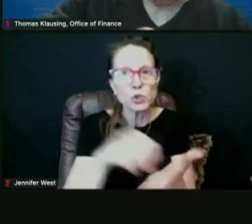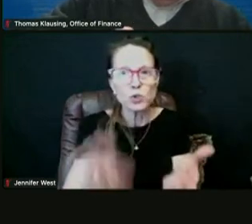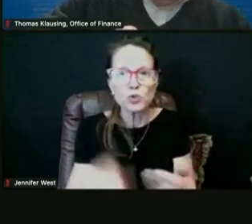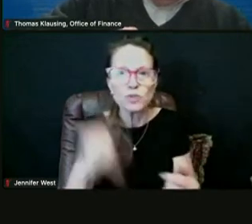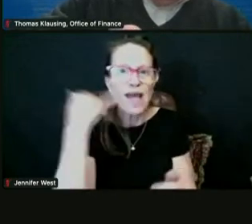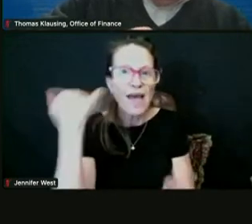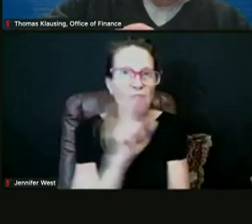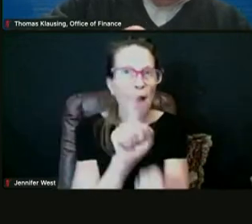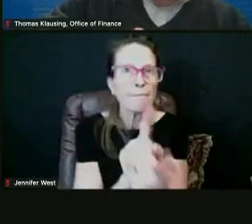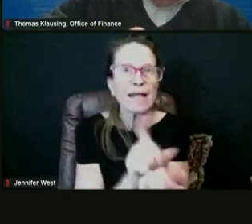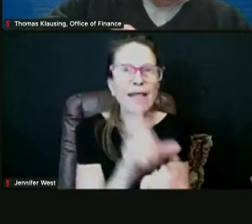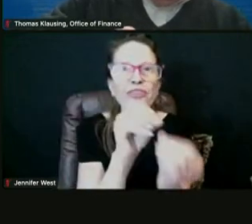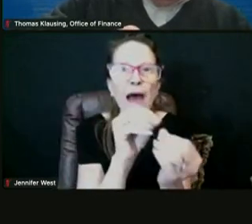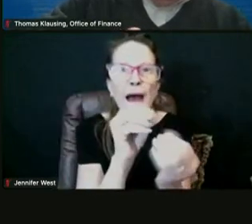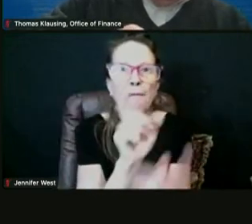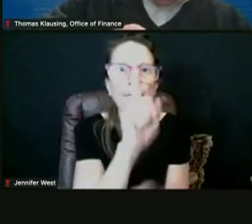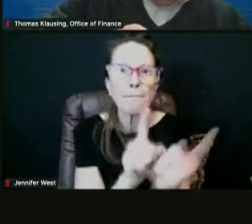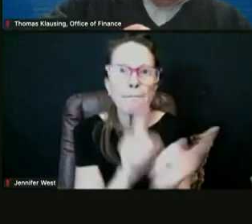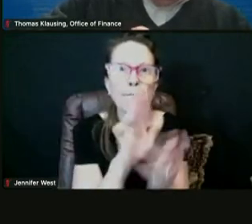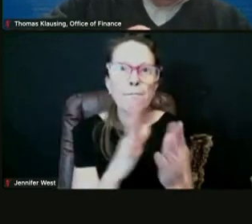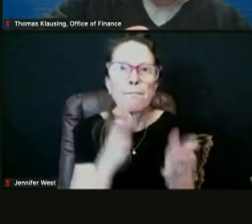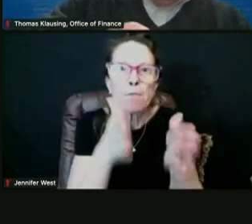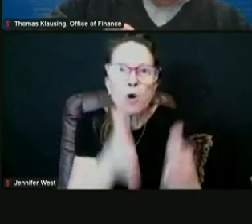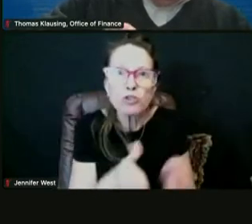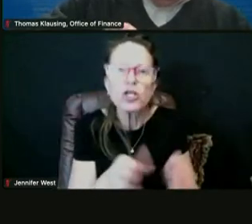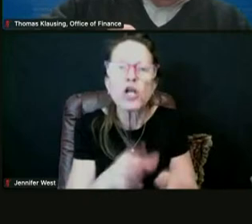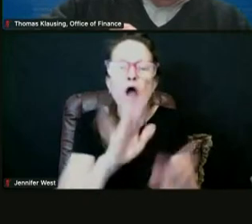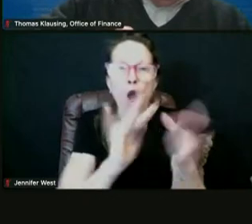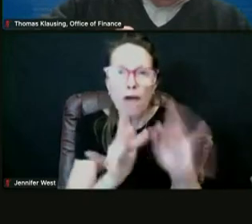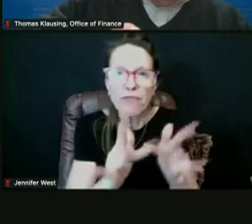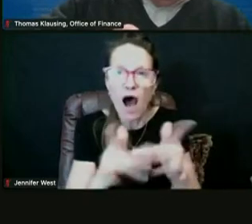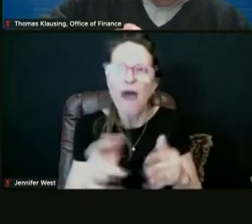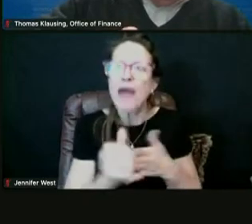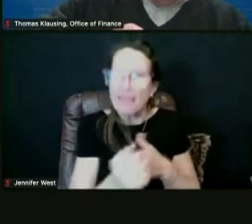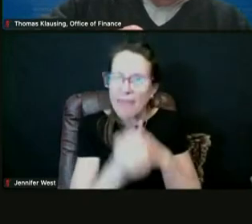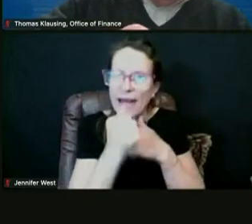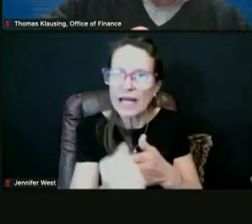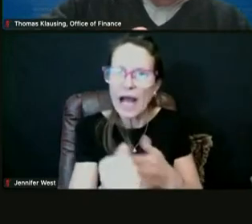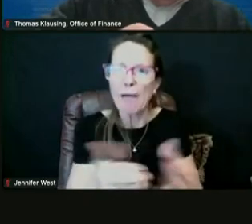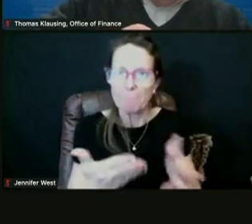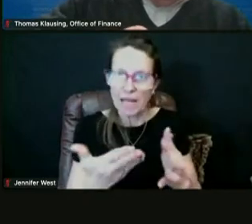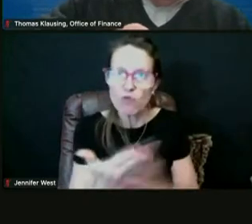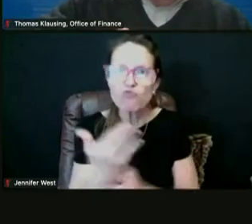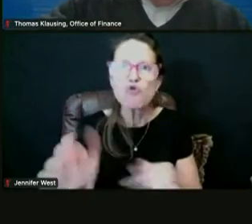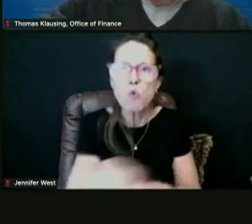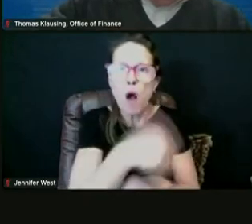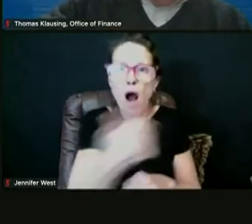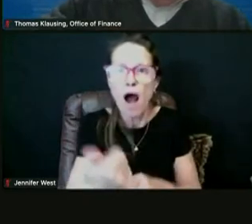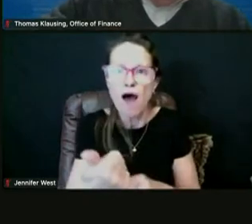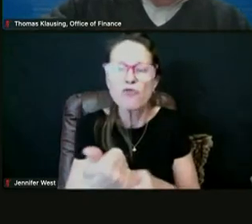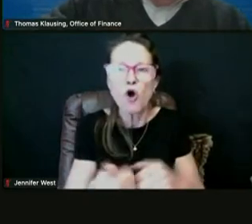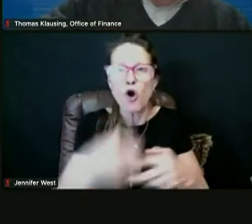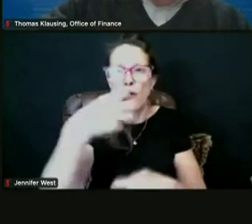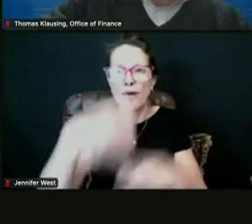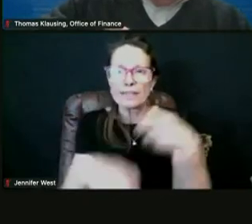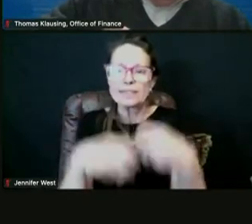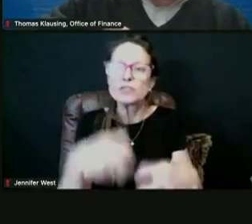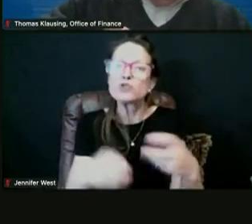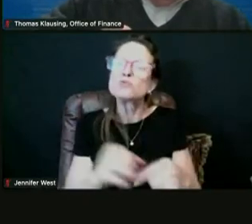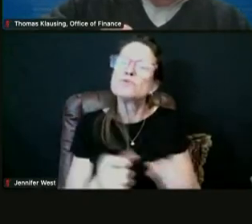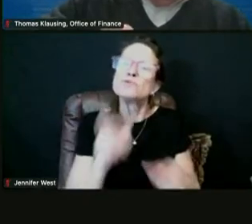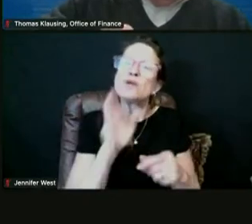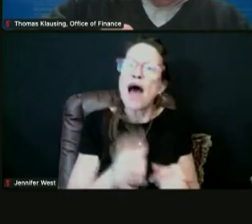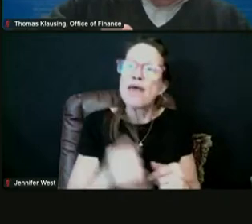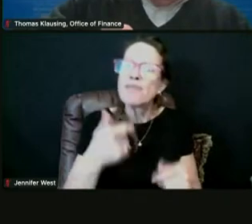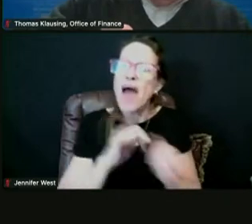this person, you know, online, they're able to walk me through the convenience of other things that I have going on in my life, whether it may be work or whatever, this best meets